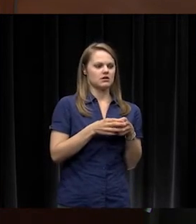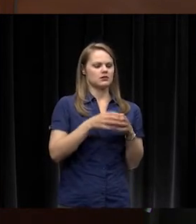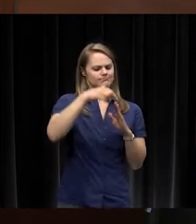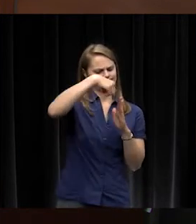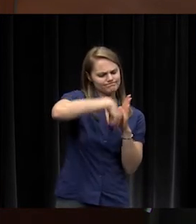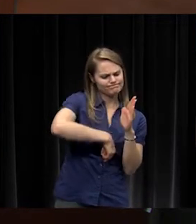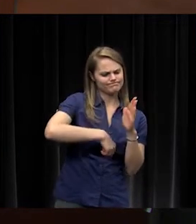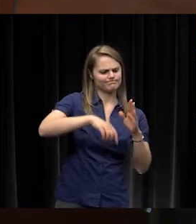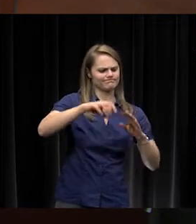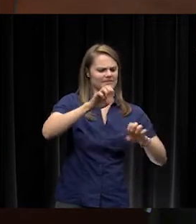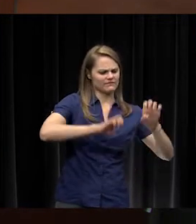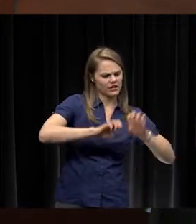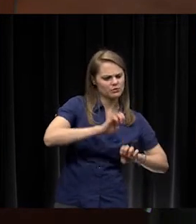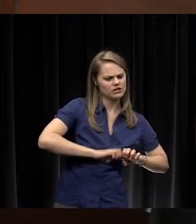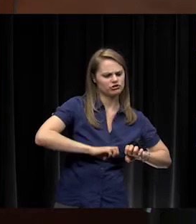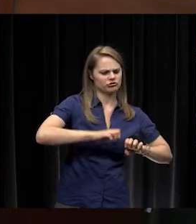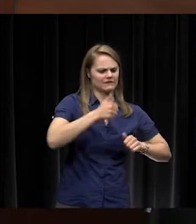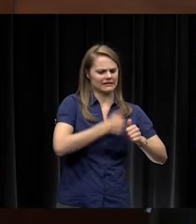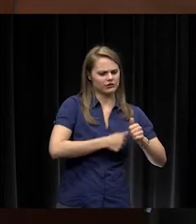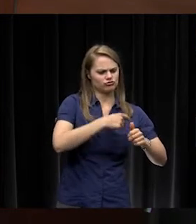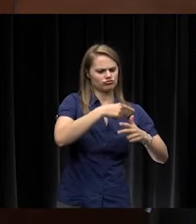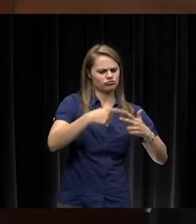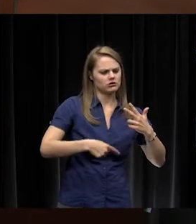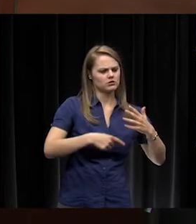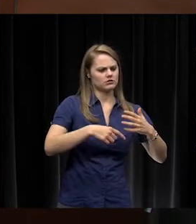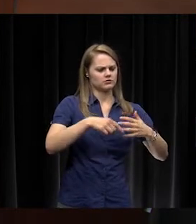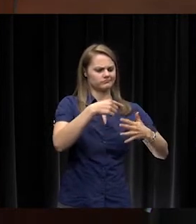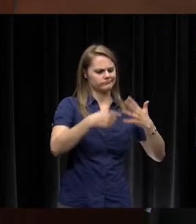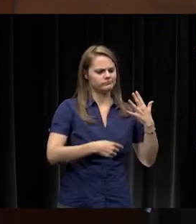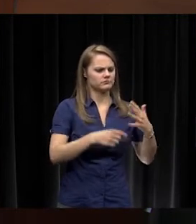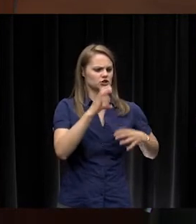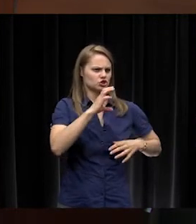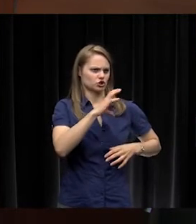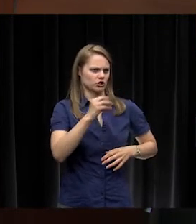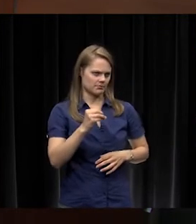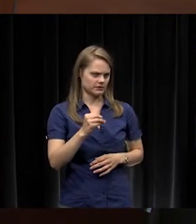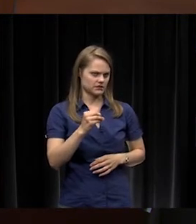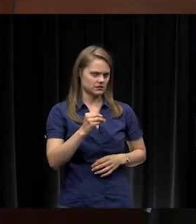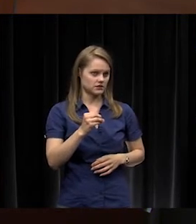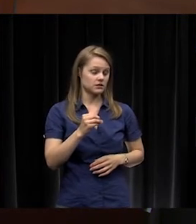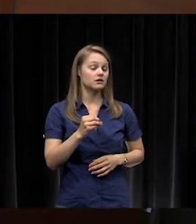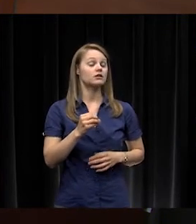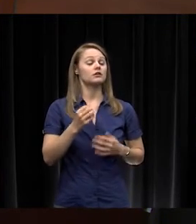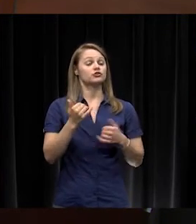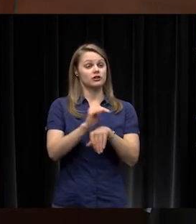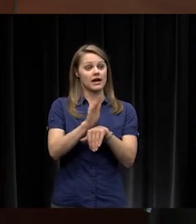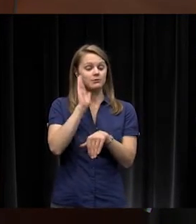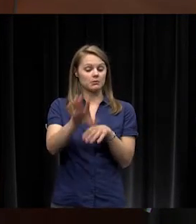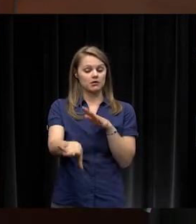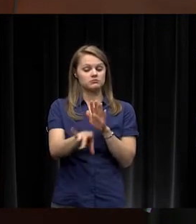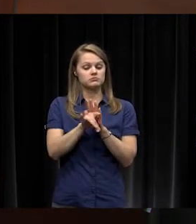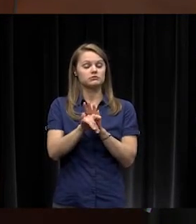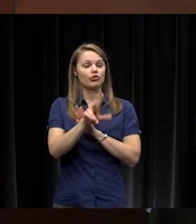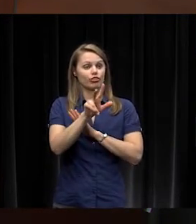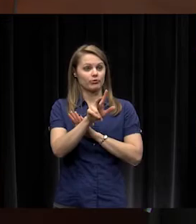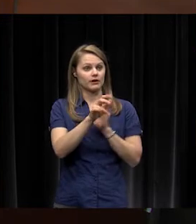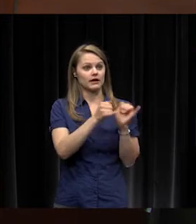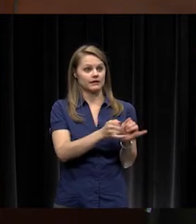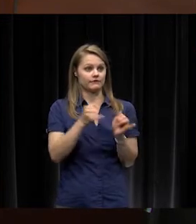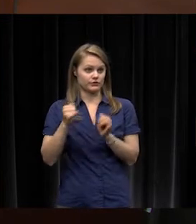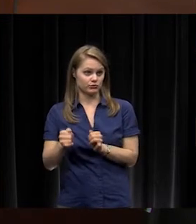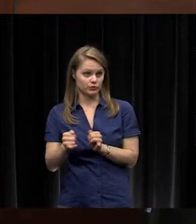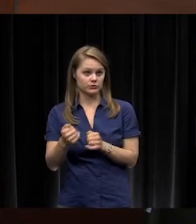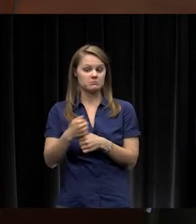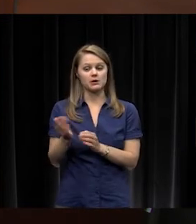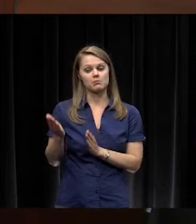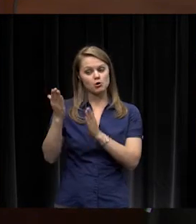evaluation of each one of these search firms. And so tonight we'll make a selection of those three individuals and we'll make a motion and we'll vote on